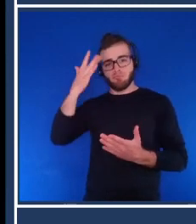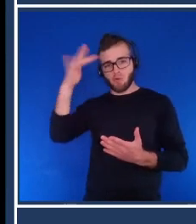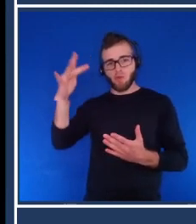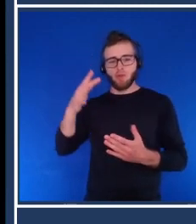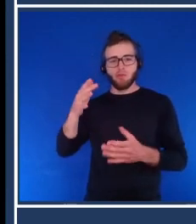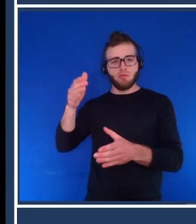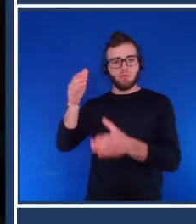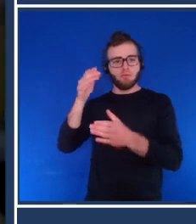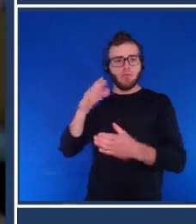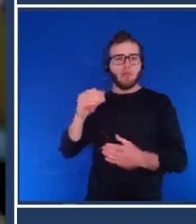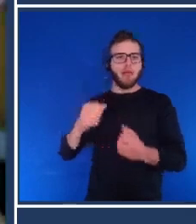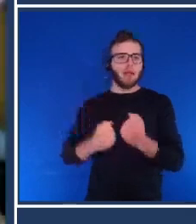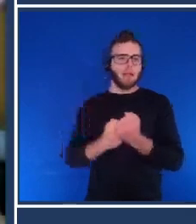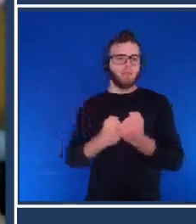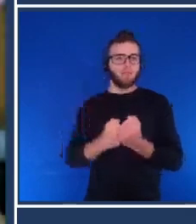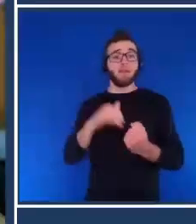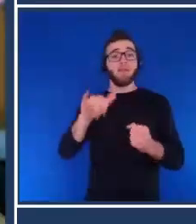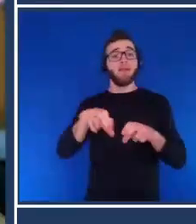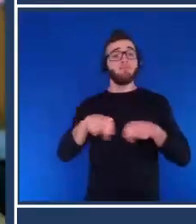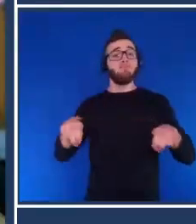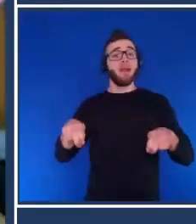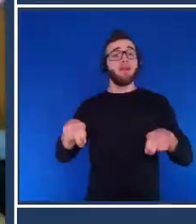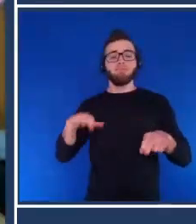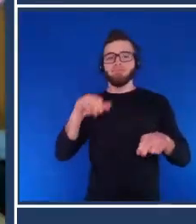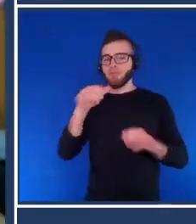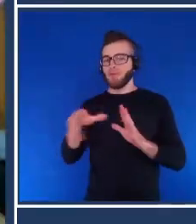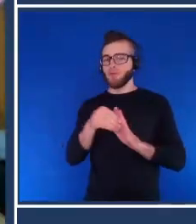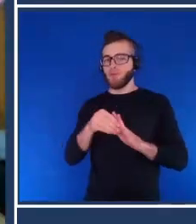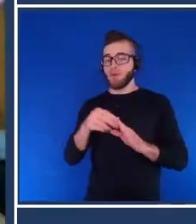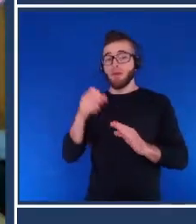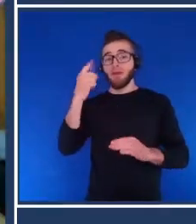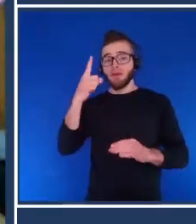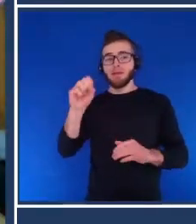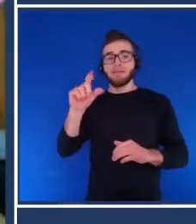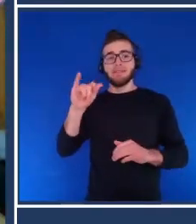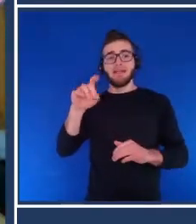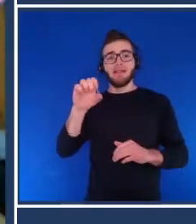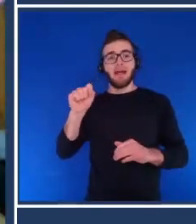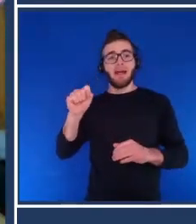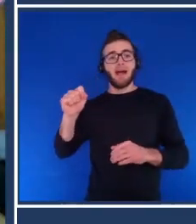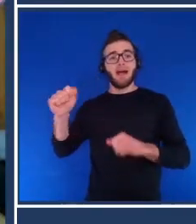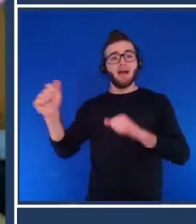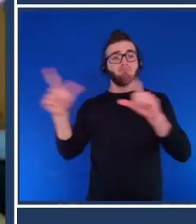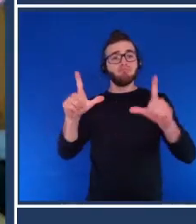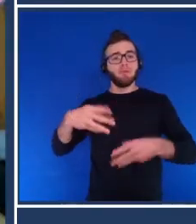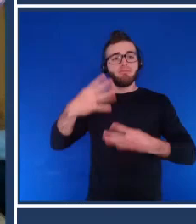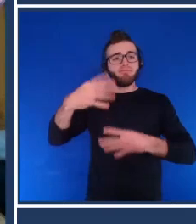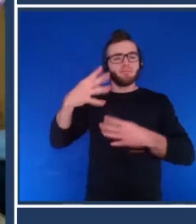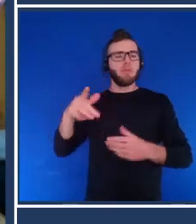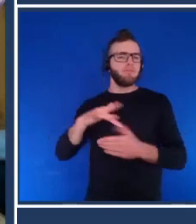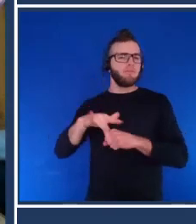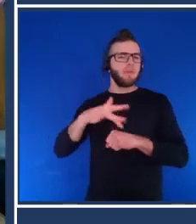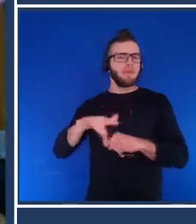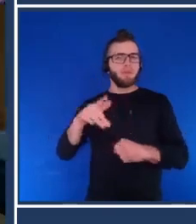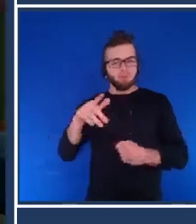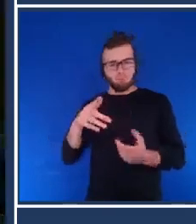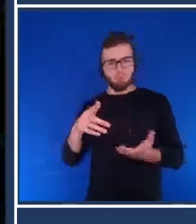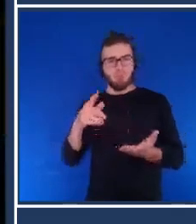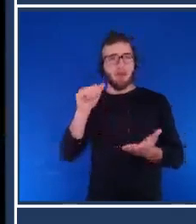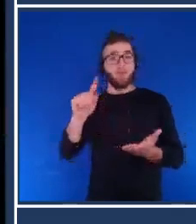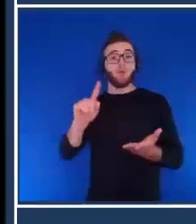panel itself wasn't recorded, the slides that were presented by the panelists are available to you if you're interested at